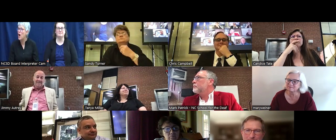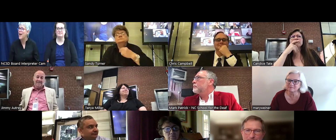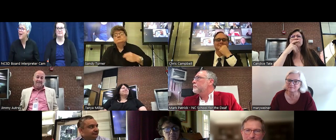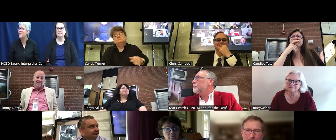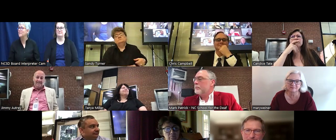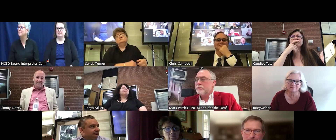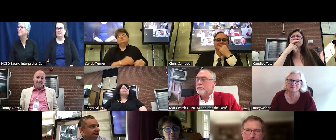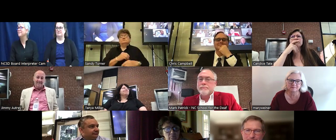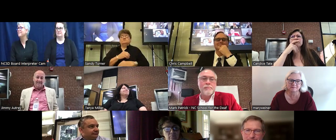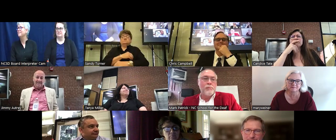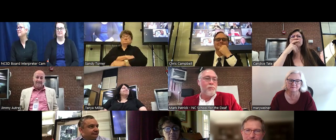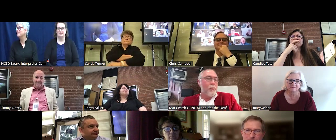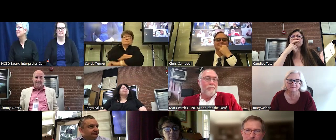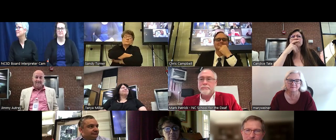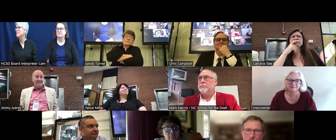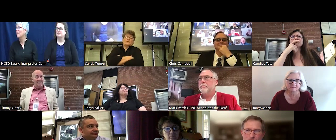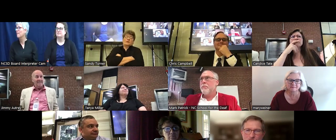on our behalf?